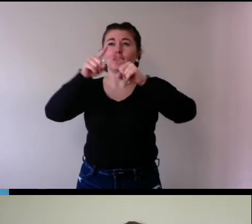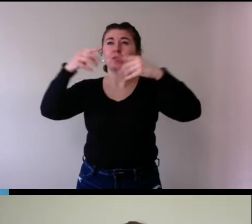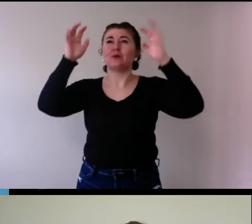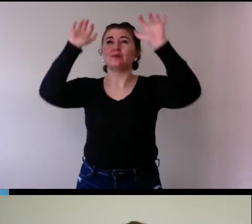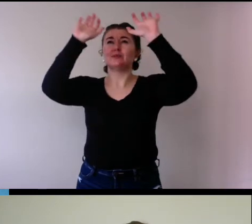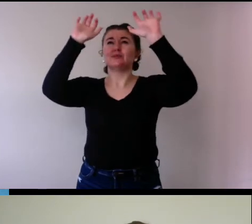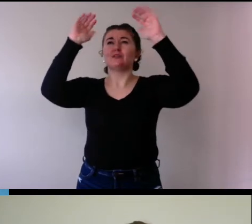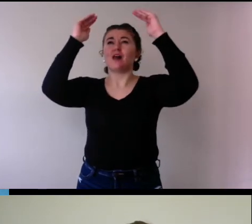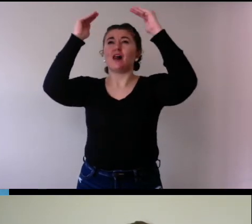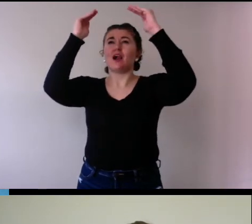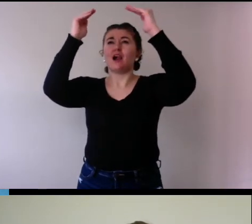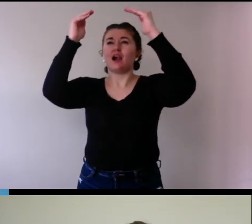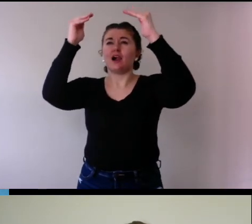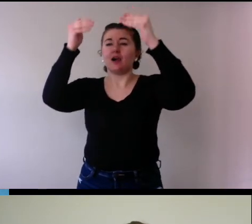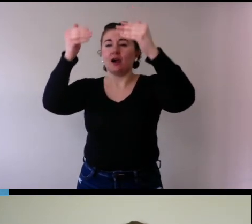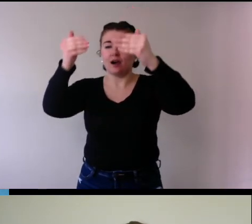day.